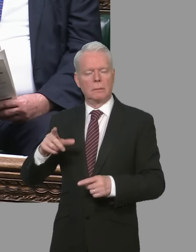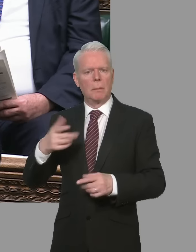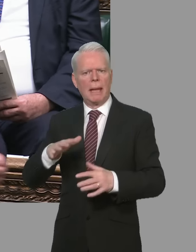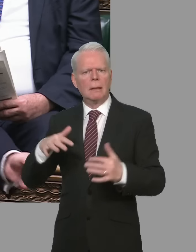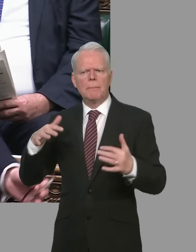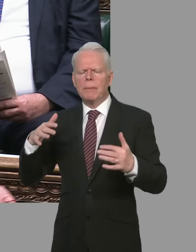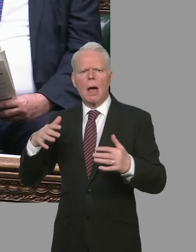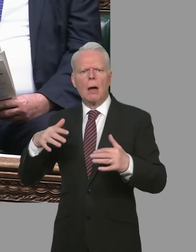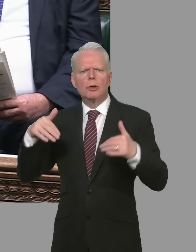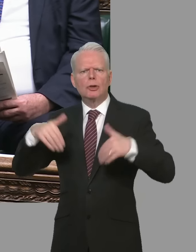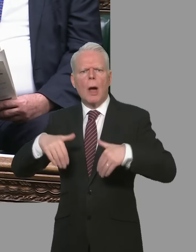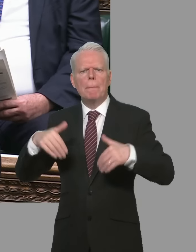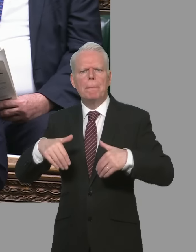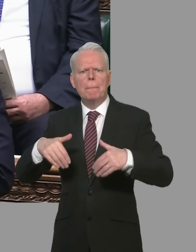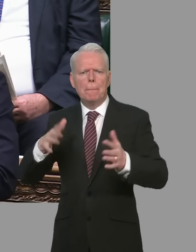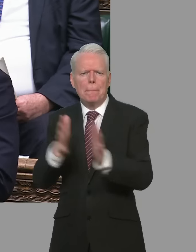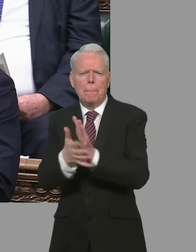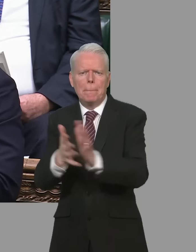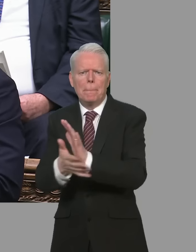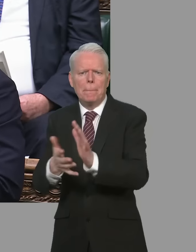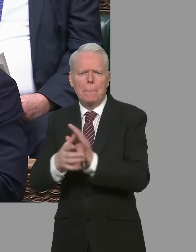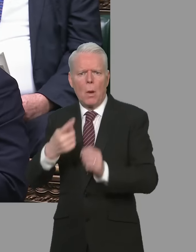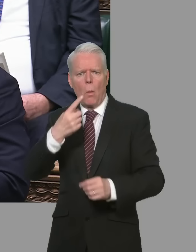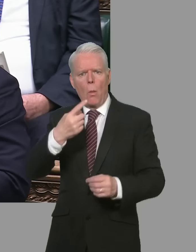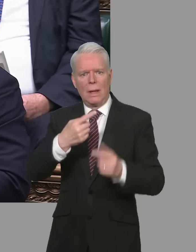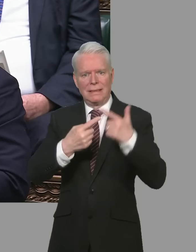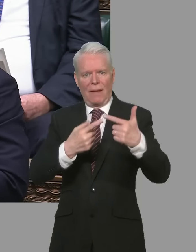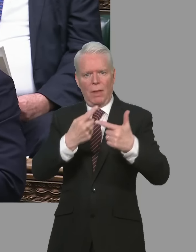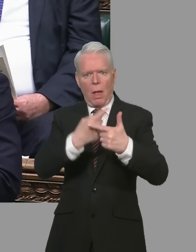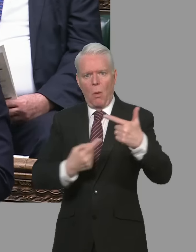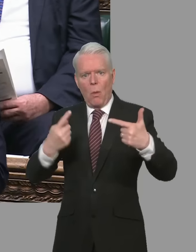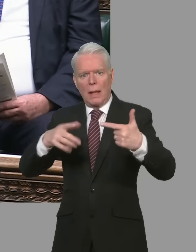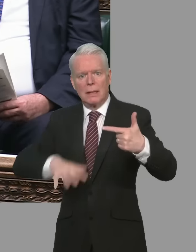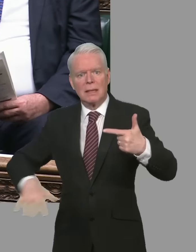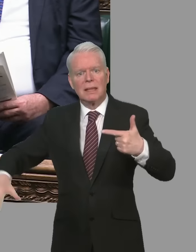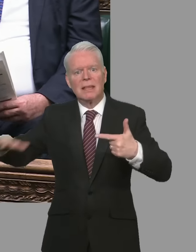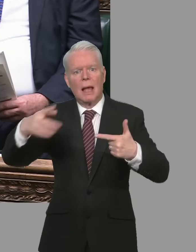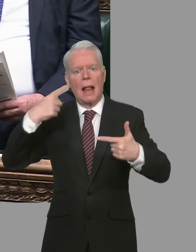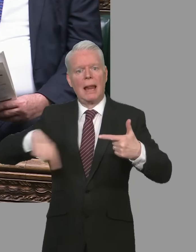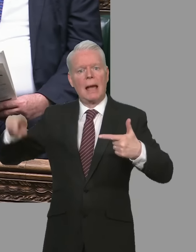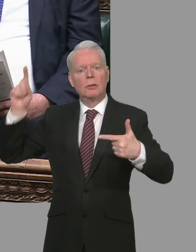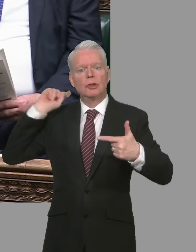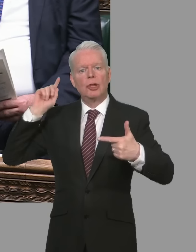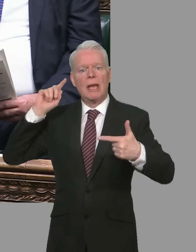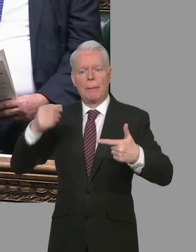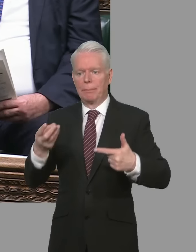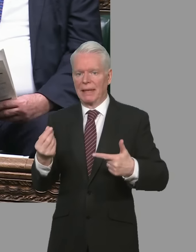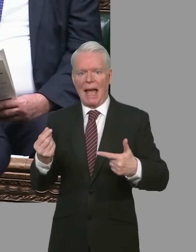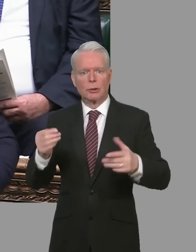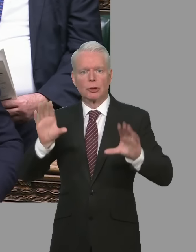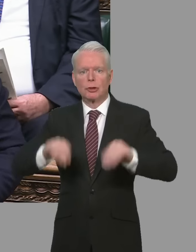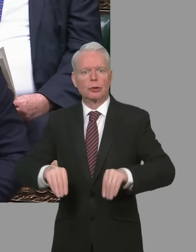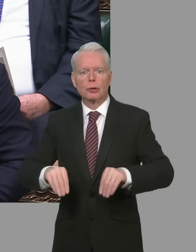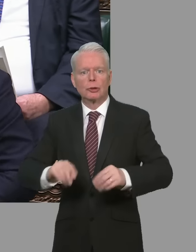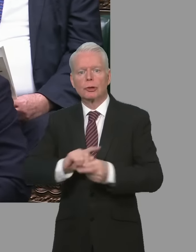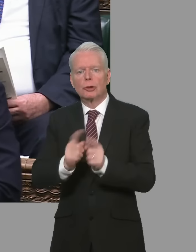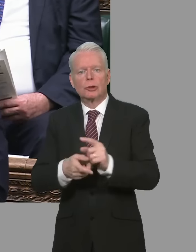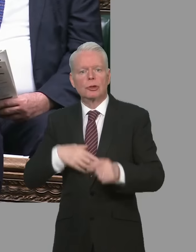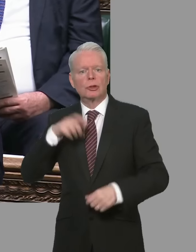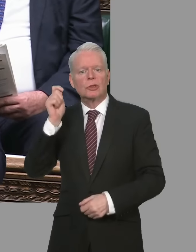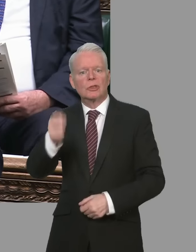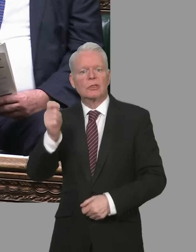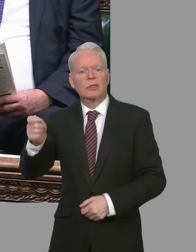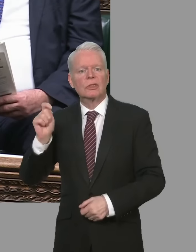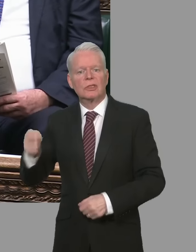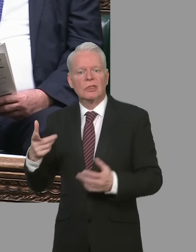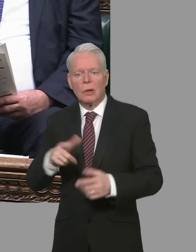elderly. And indeed, we've heard today of the risk of moving to digital devices for our economic liberty, as mobile phones could be lost or stolen